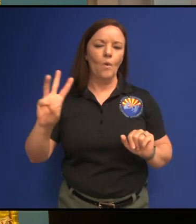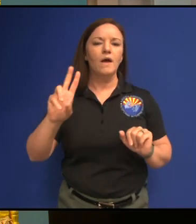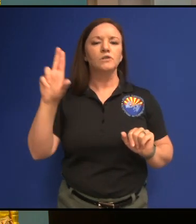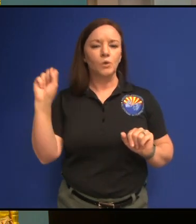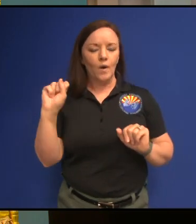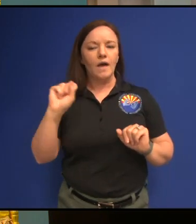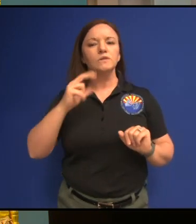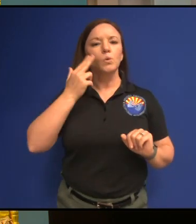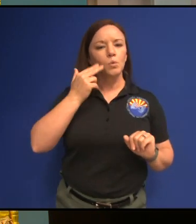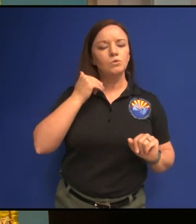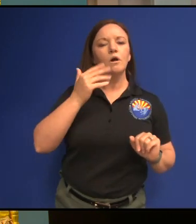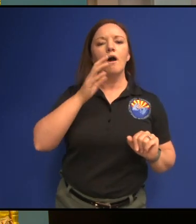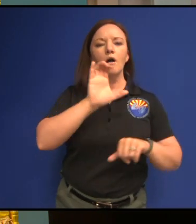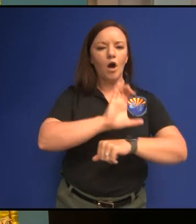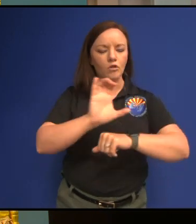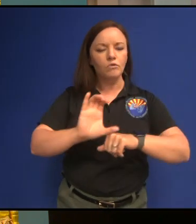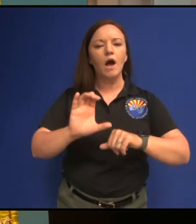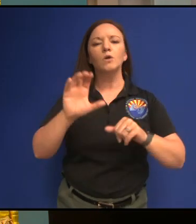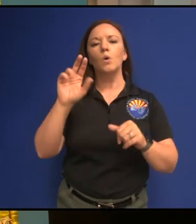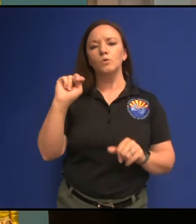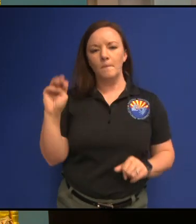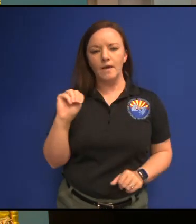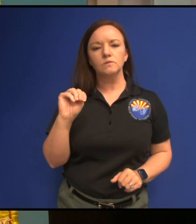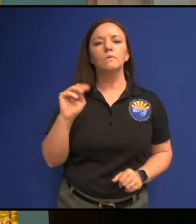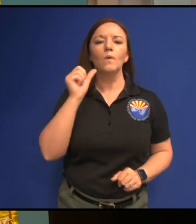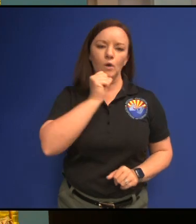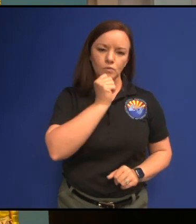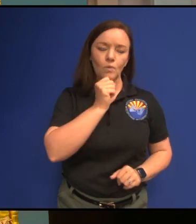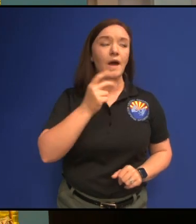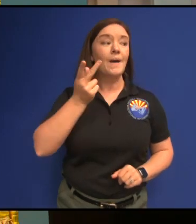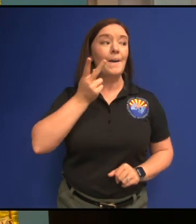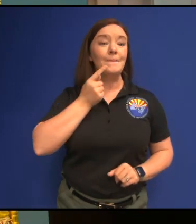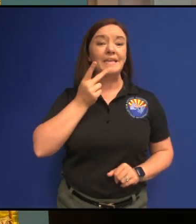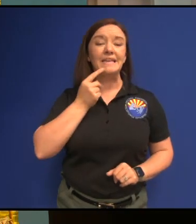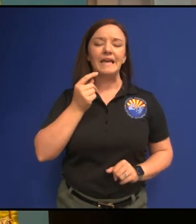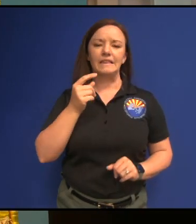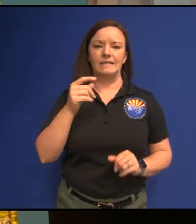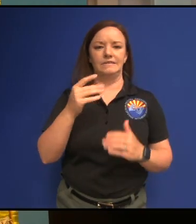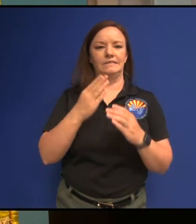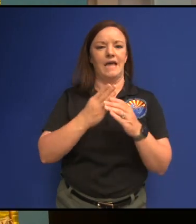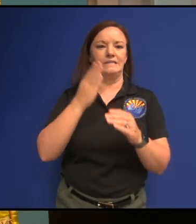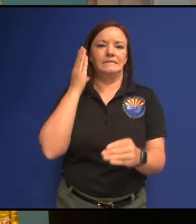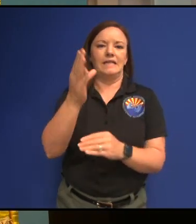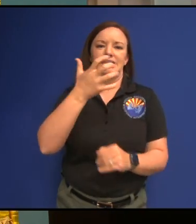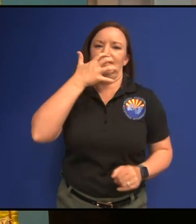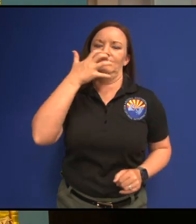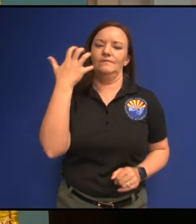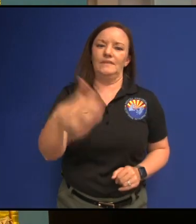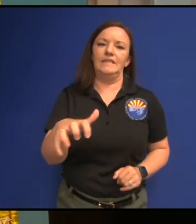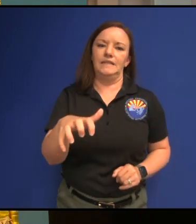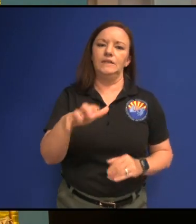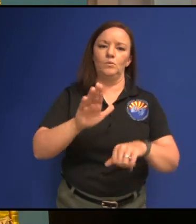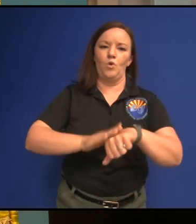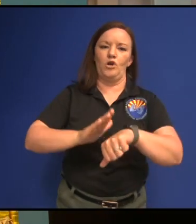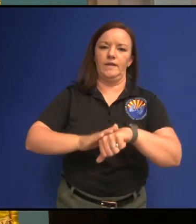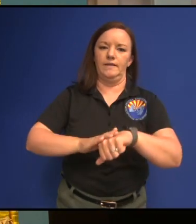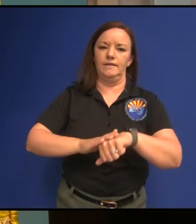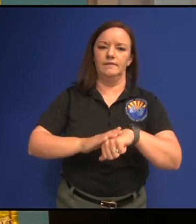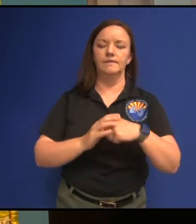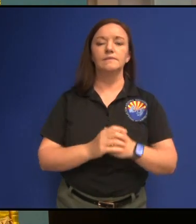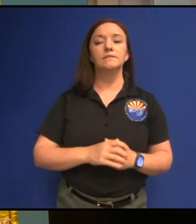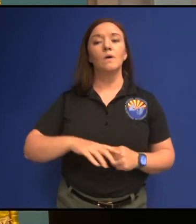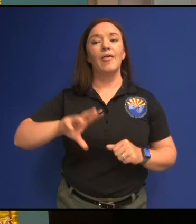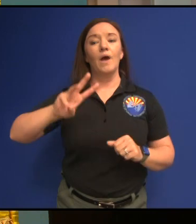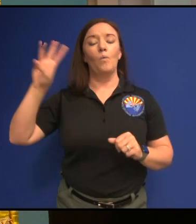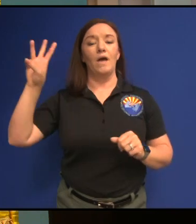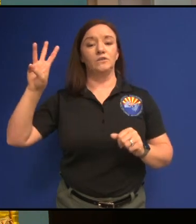Colorado, New Mexico, and Arizona. And then the pink is excessive heat warnings. So as those westerly